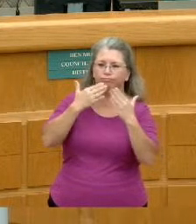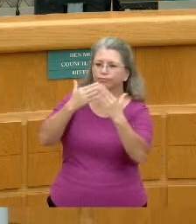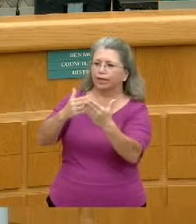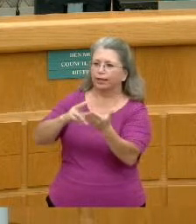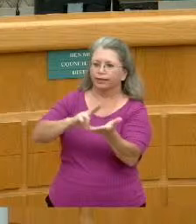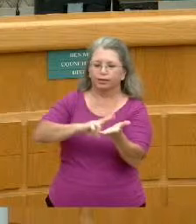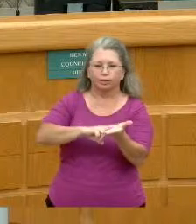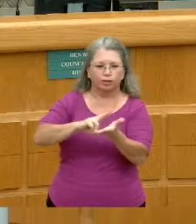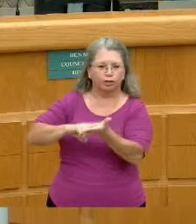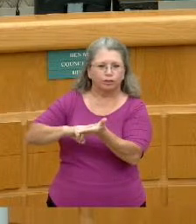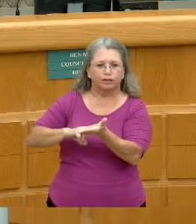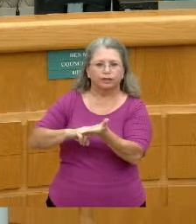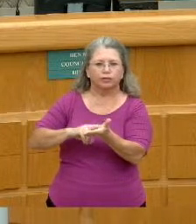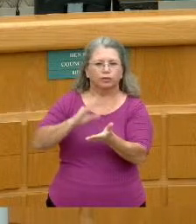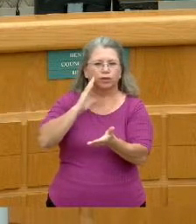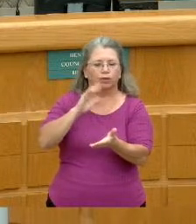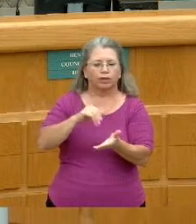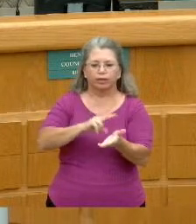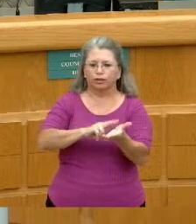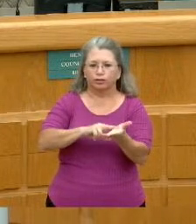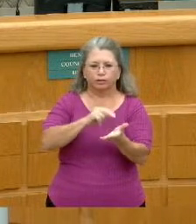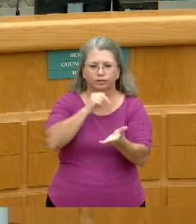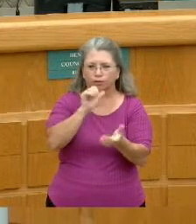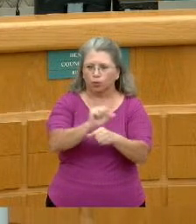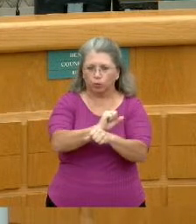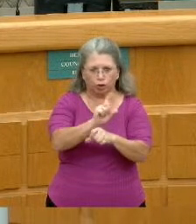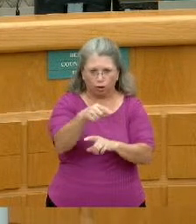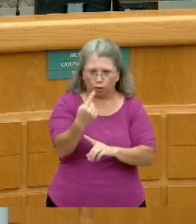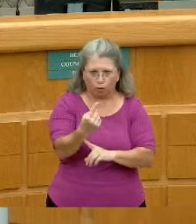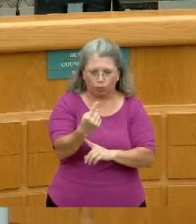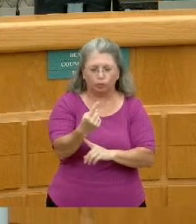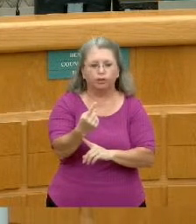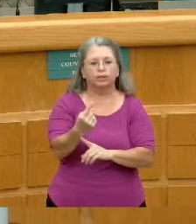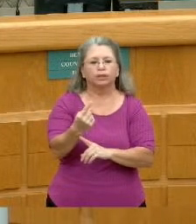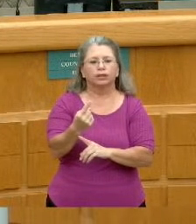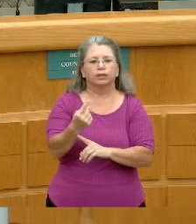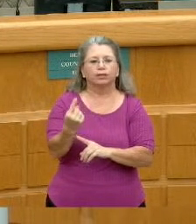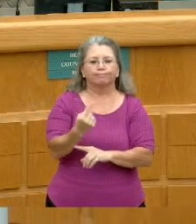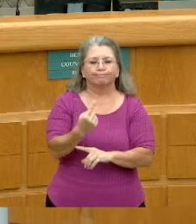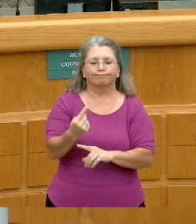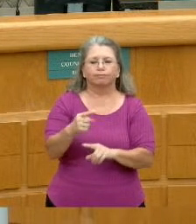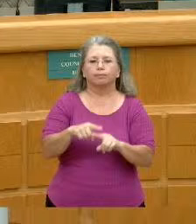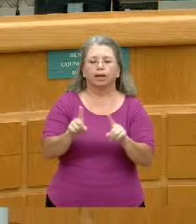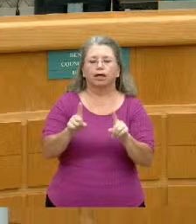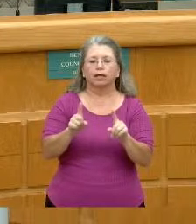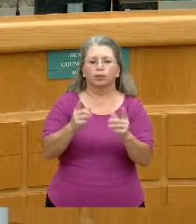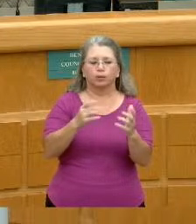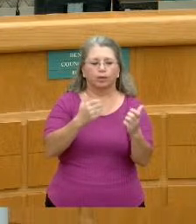partners. We know the nurses don't do it alone, but we want to thank them.